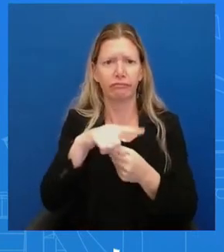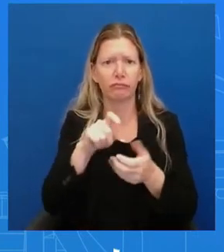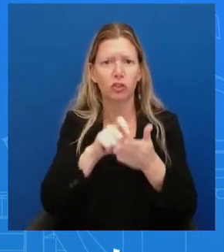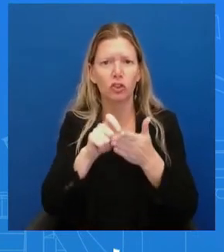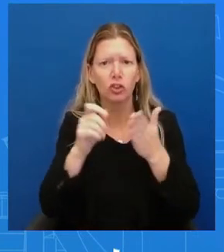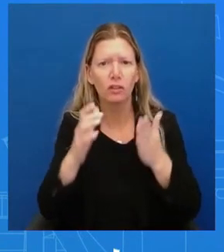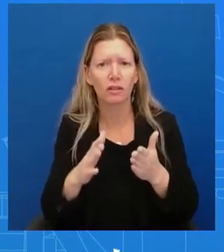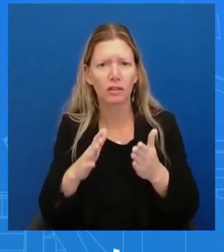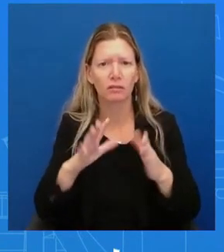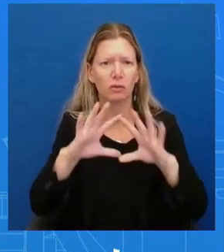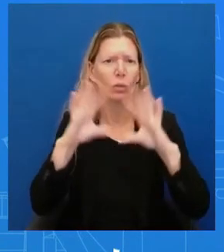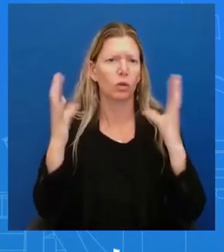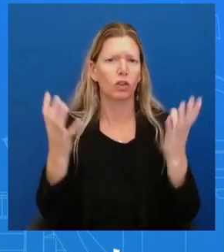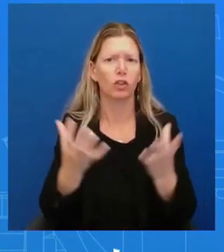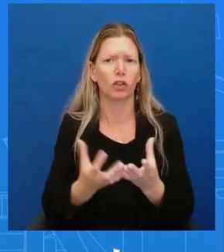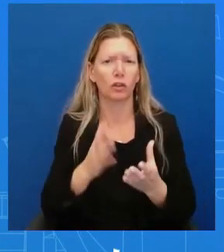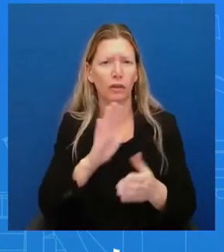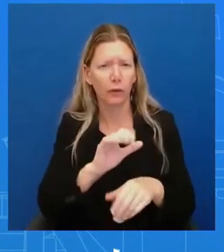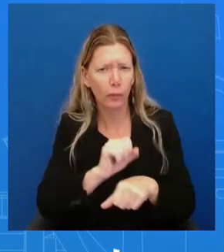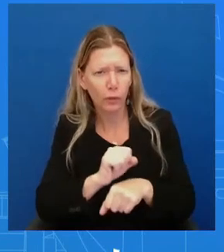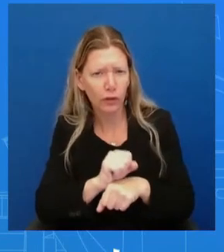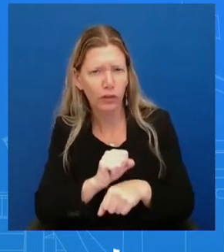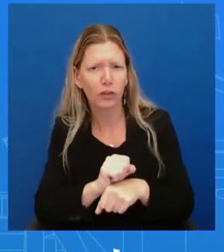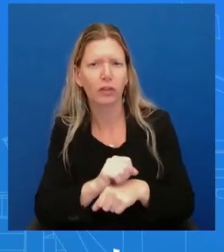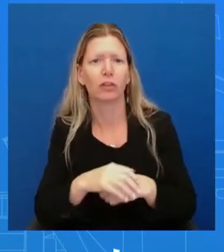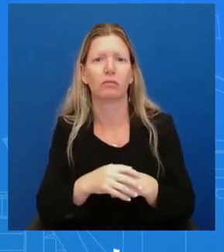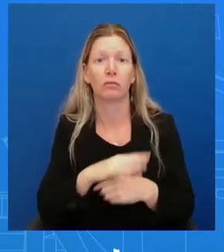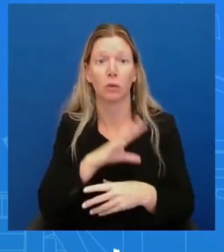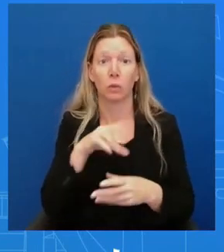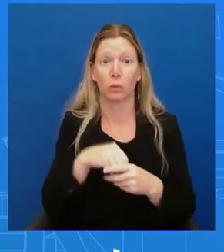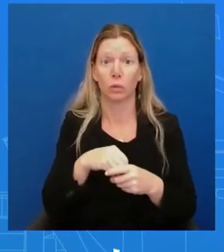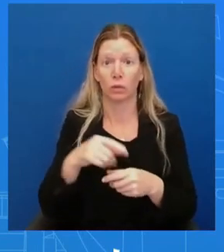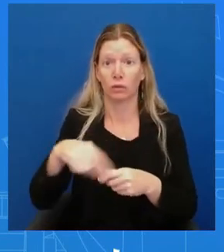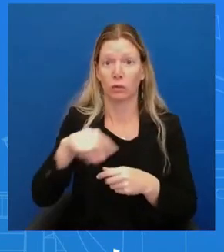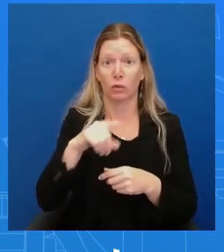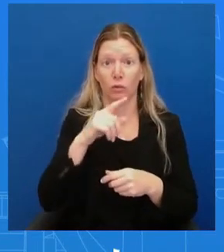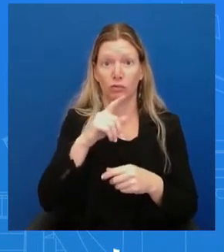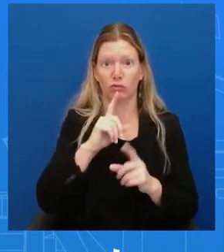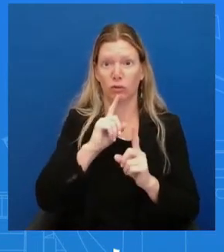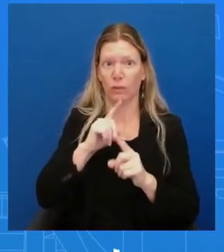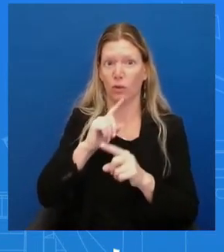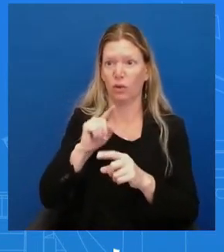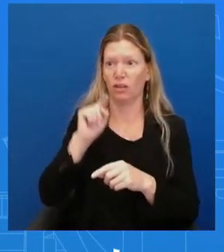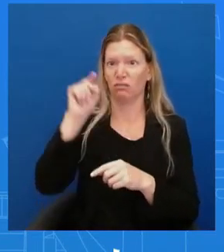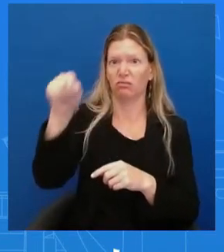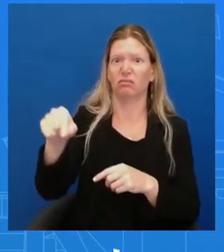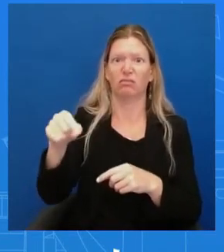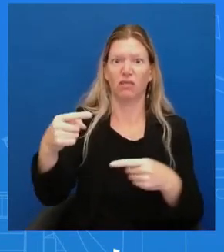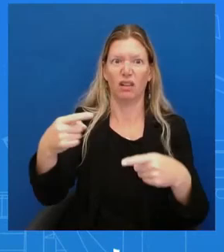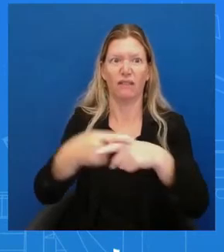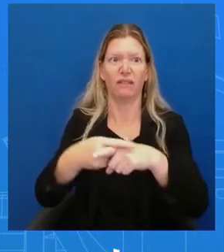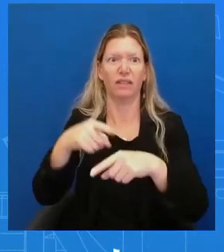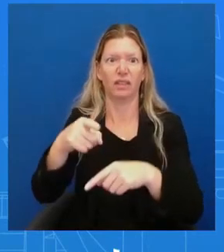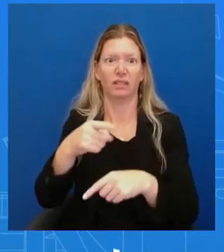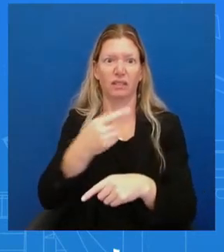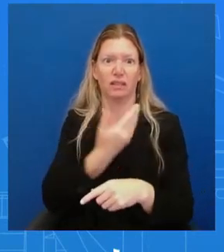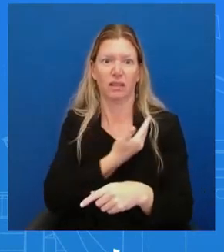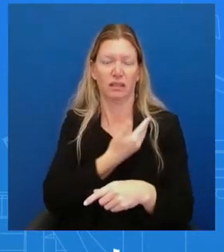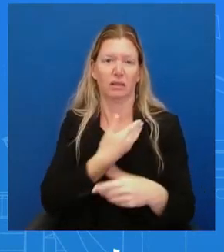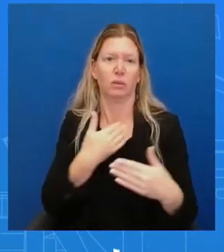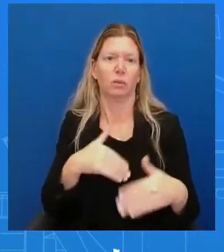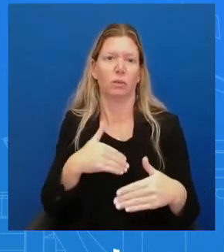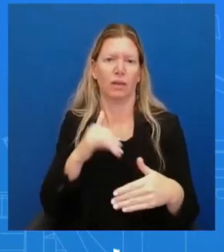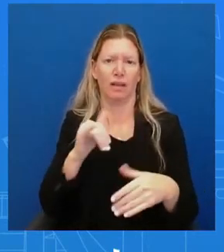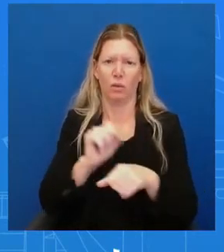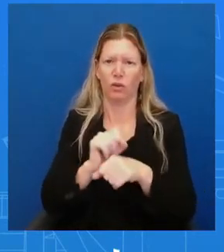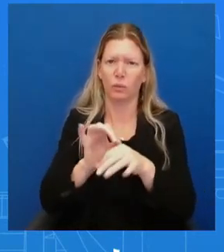includes those who are reporting in the conflict in Gaza. So we believe that work is important, the freedom of the press is important, and if those reports